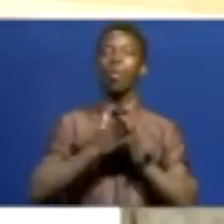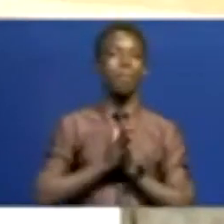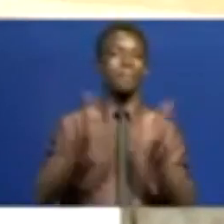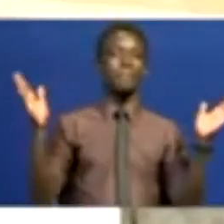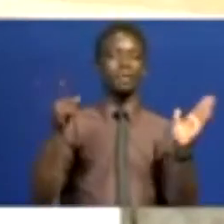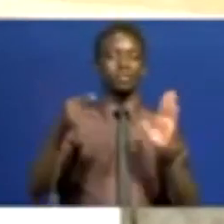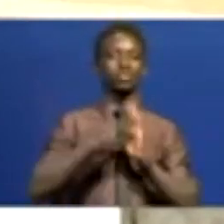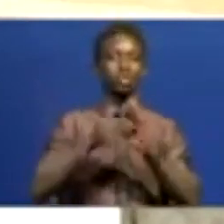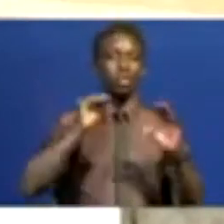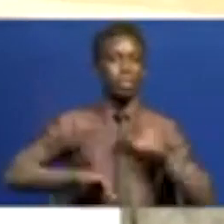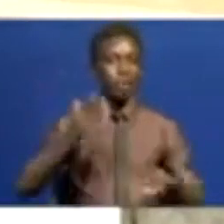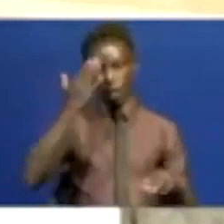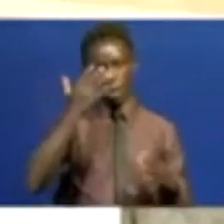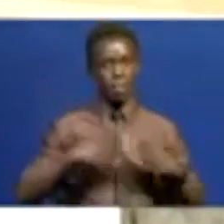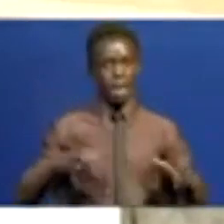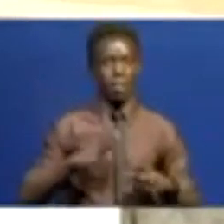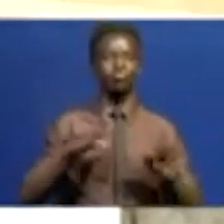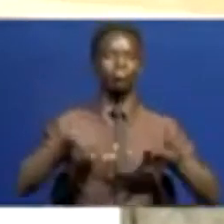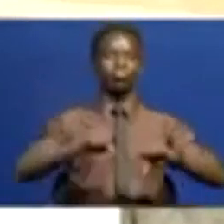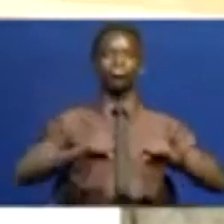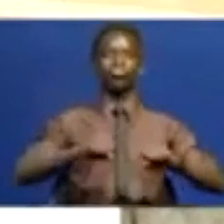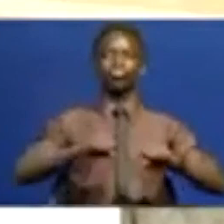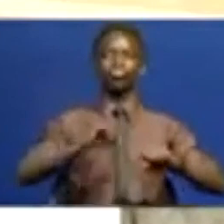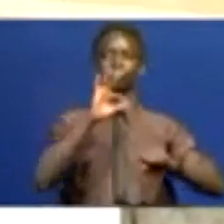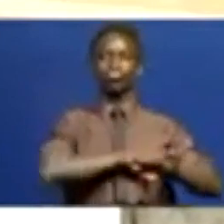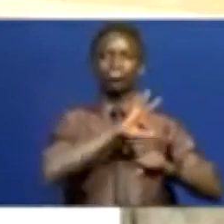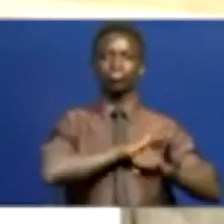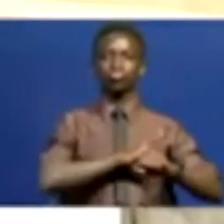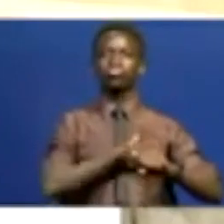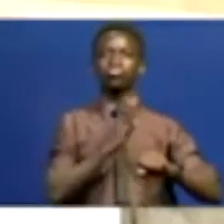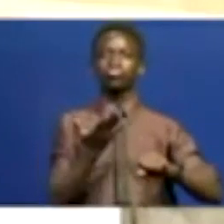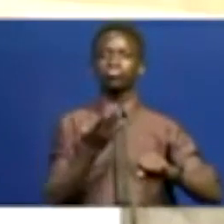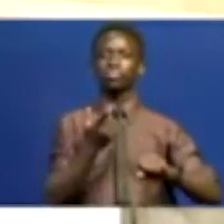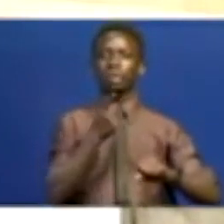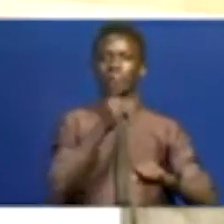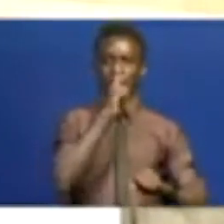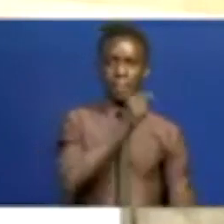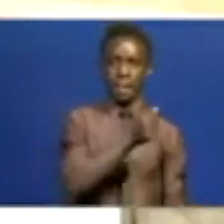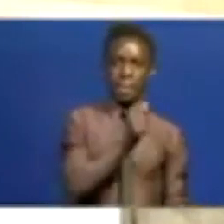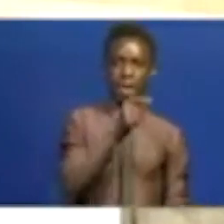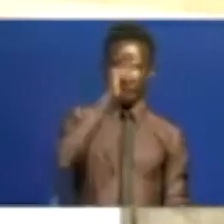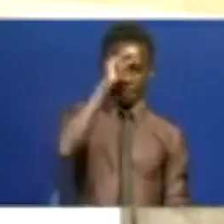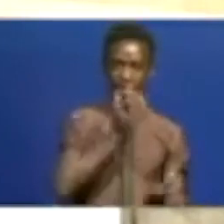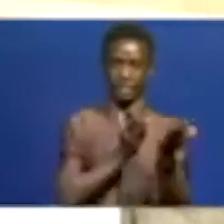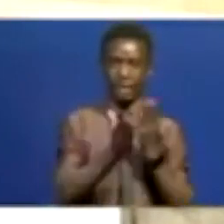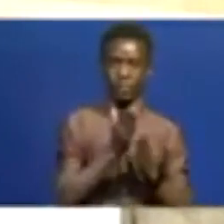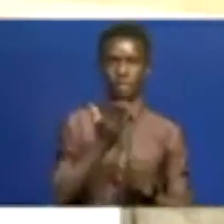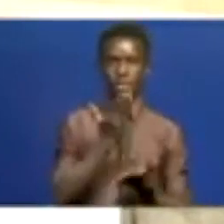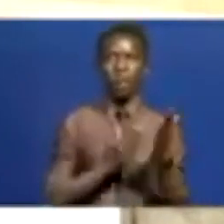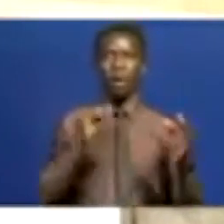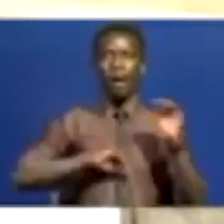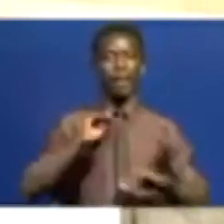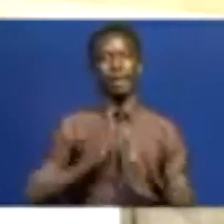there are people who have been taking advantage of having obscured, charges and prices to government services, and someone says, ni